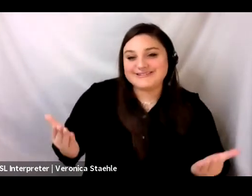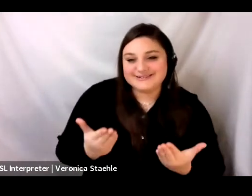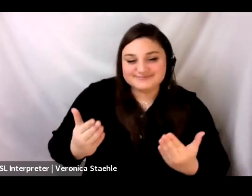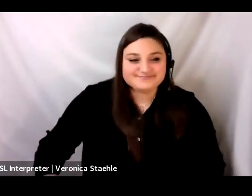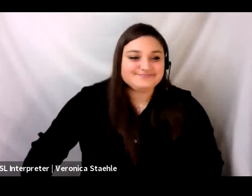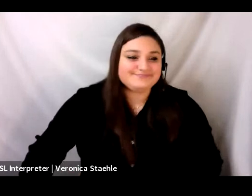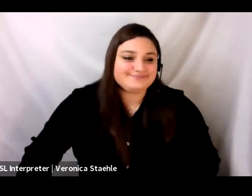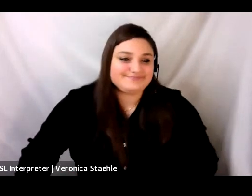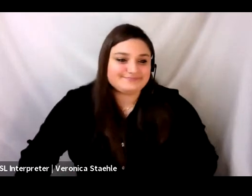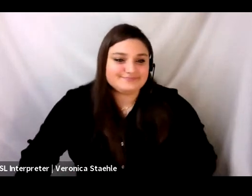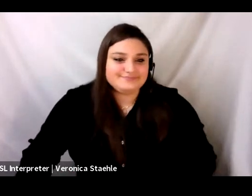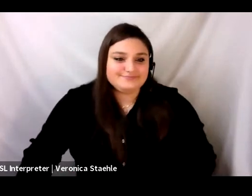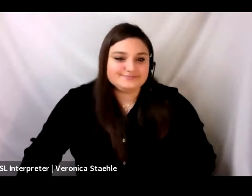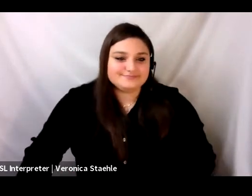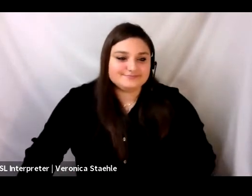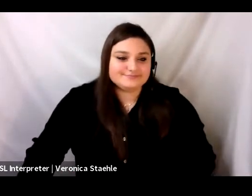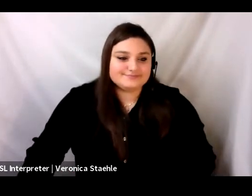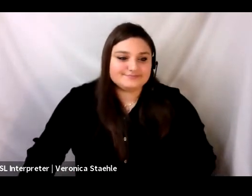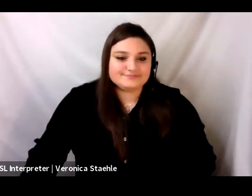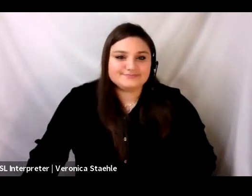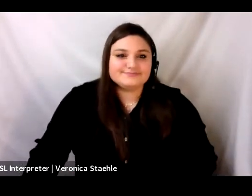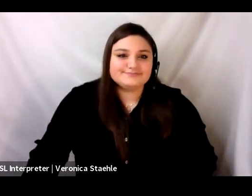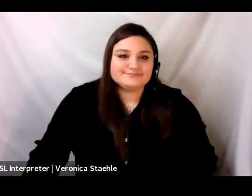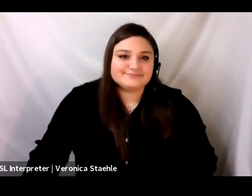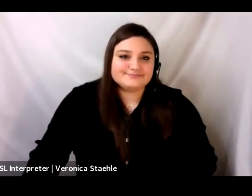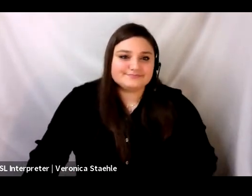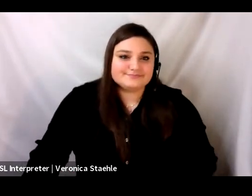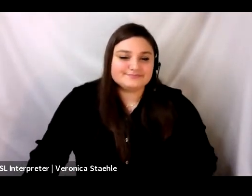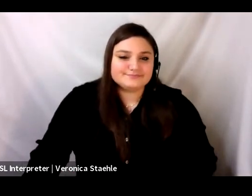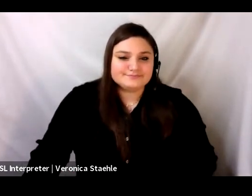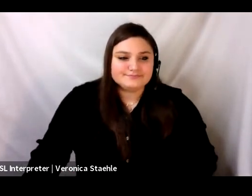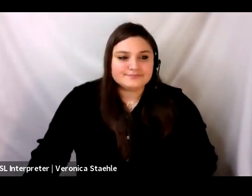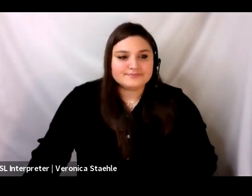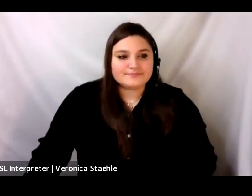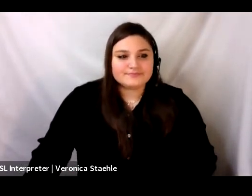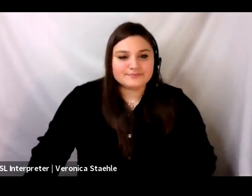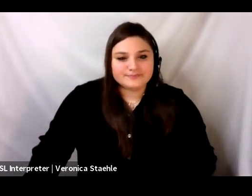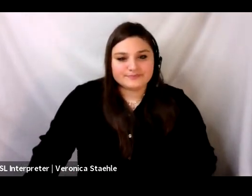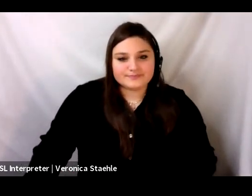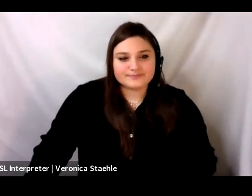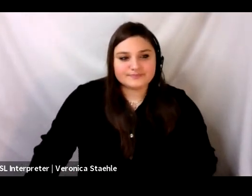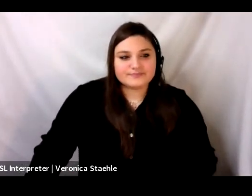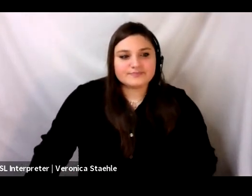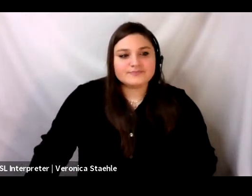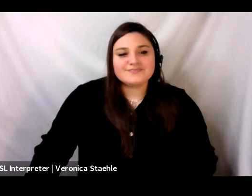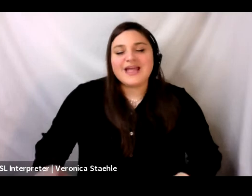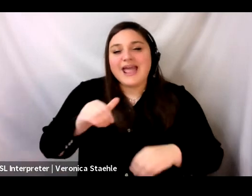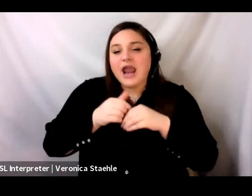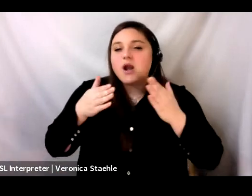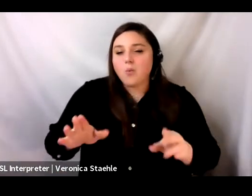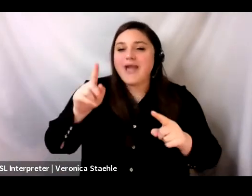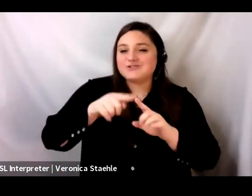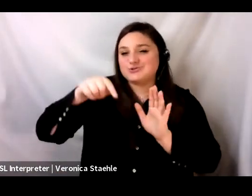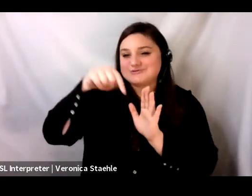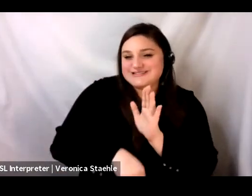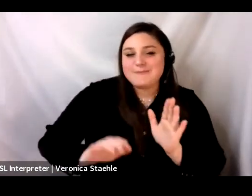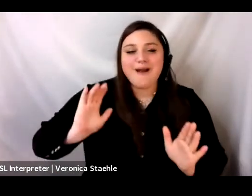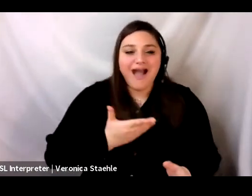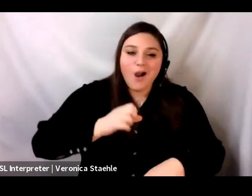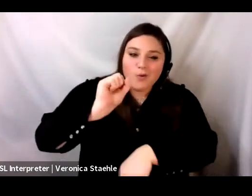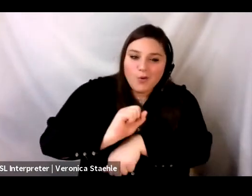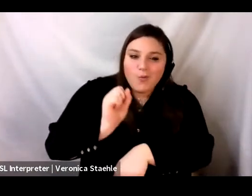As a way of deepening our work and learning in racial justice, we regularly practice land acknowledgements at meetings and